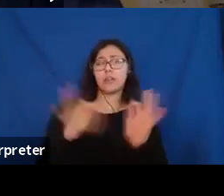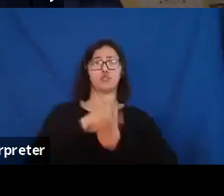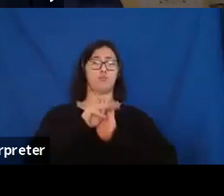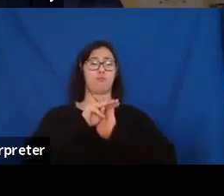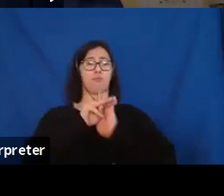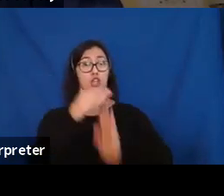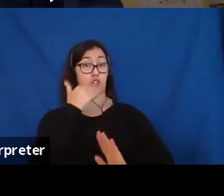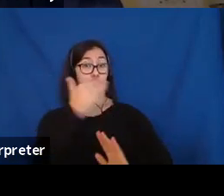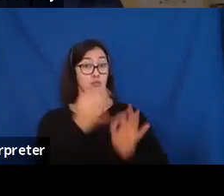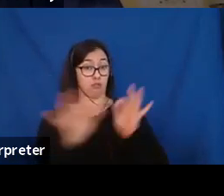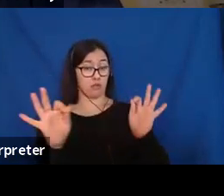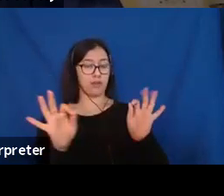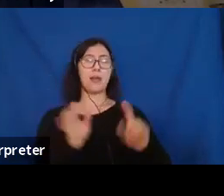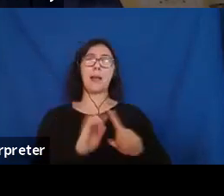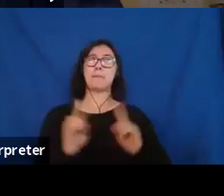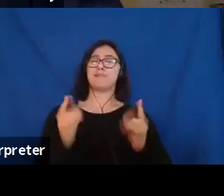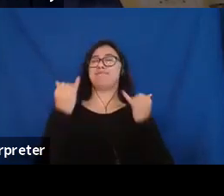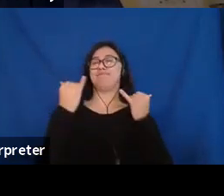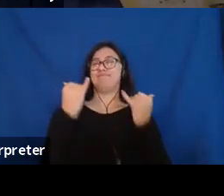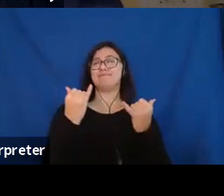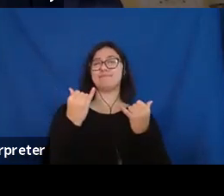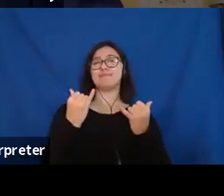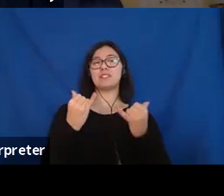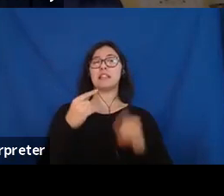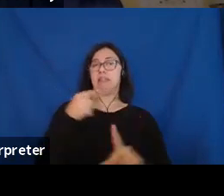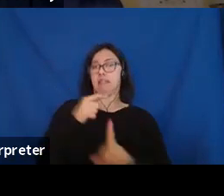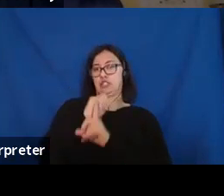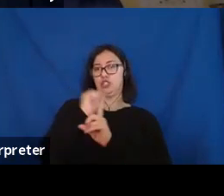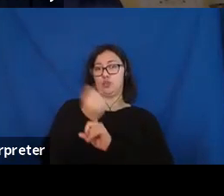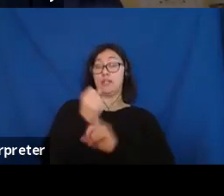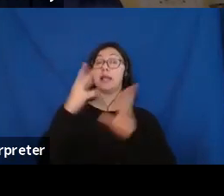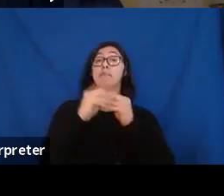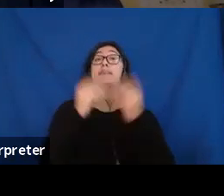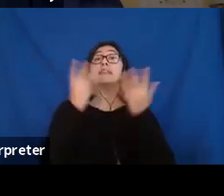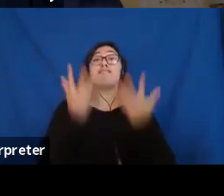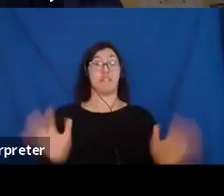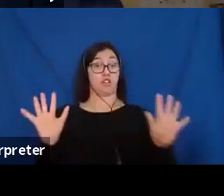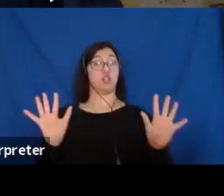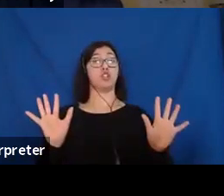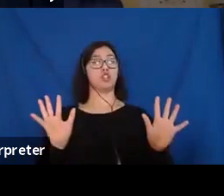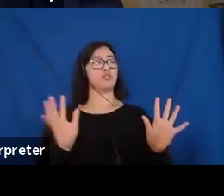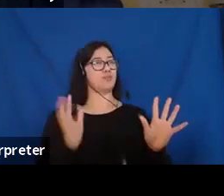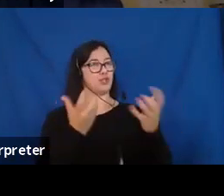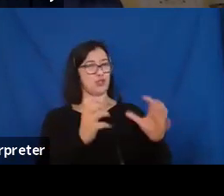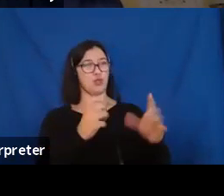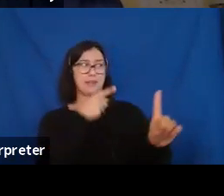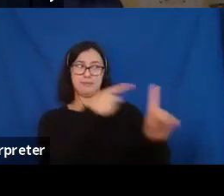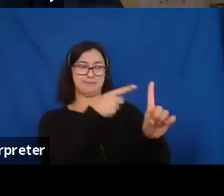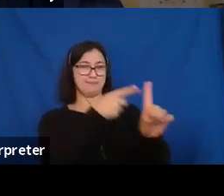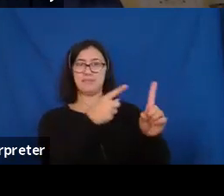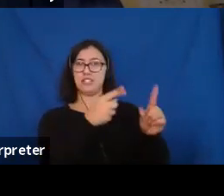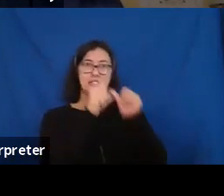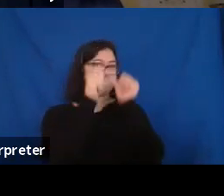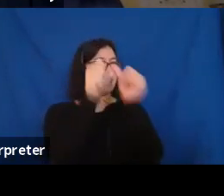language. But now what I'm going to ask you to do is to imagine that the meeting is over and you don't want that to happen again. You're not sure